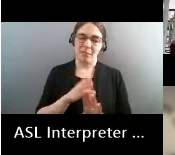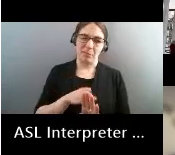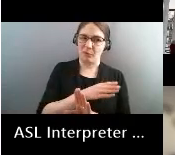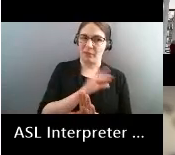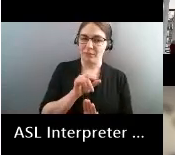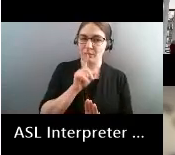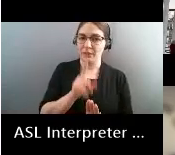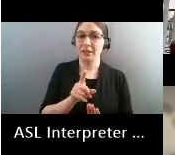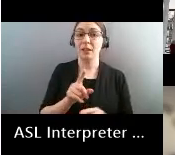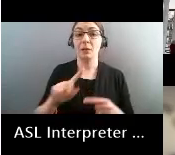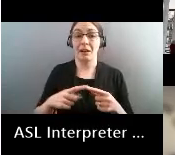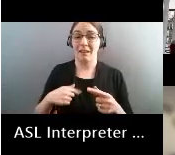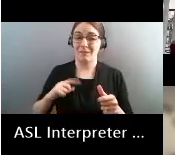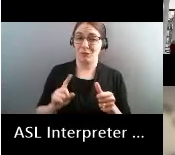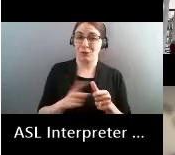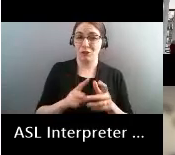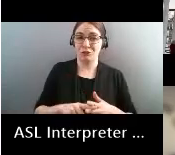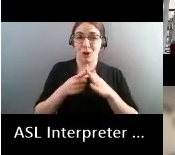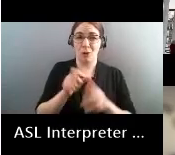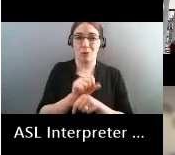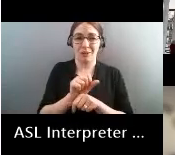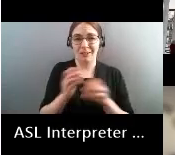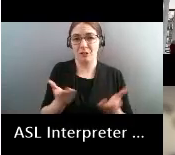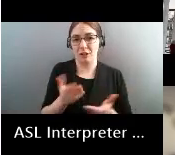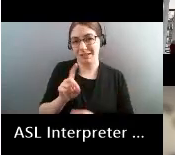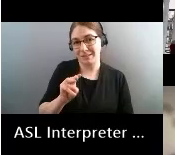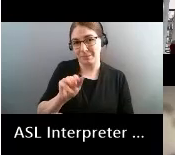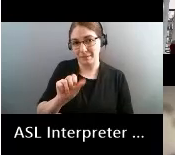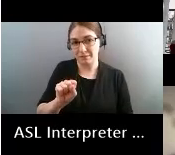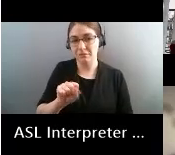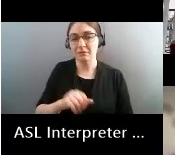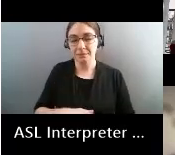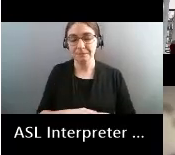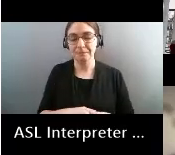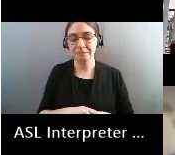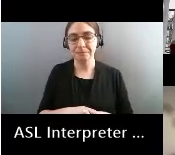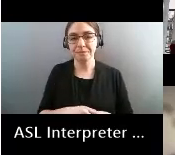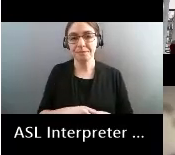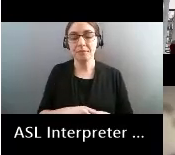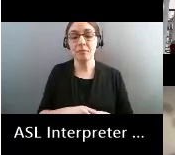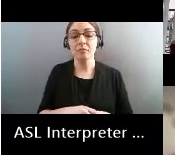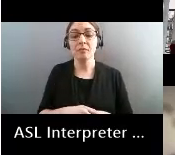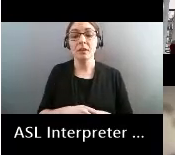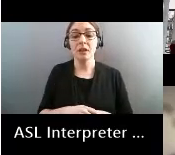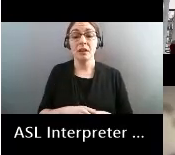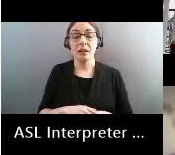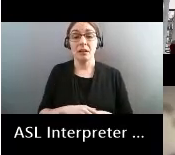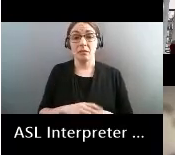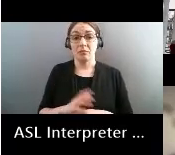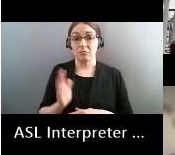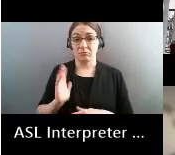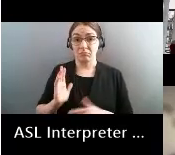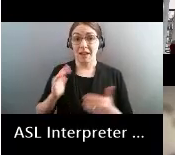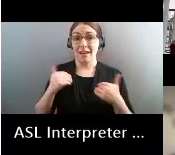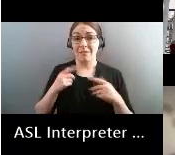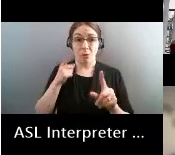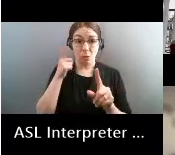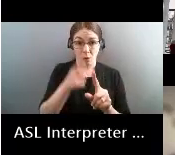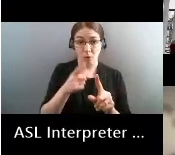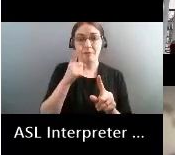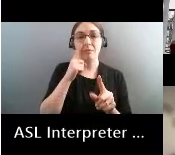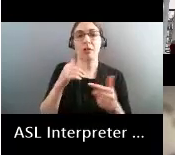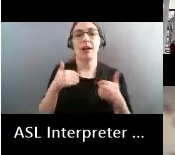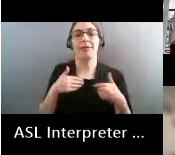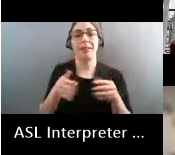first started here at DMAS, there was a goal of having a language and disability